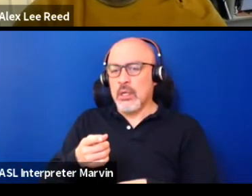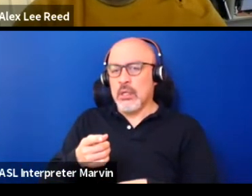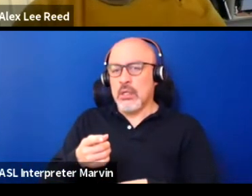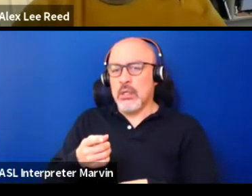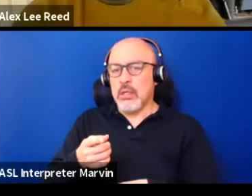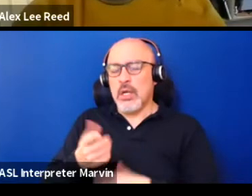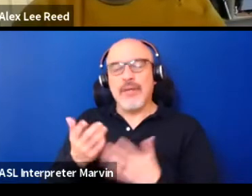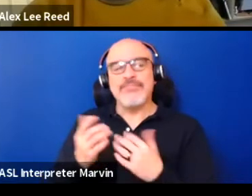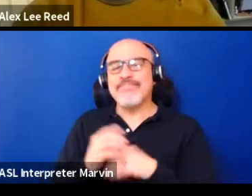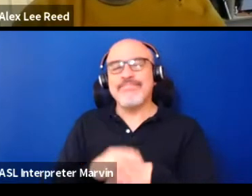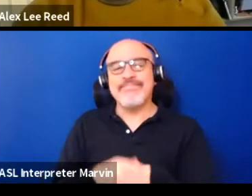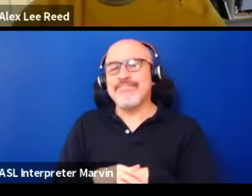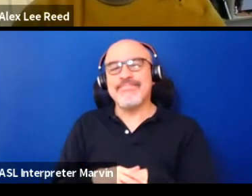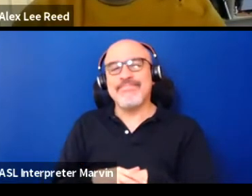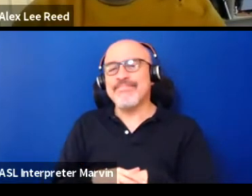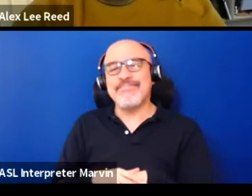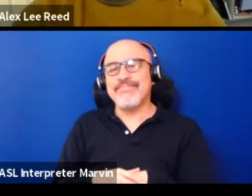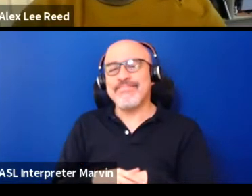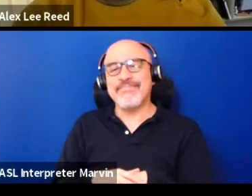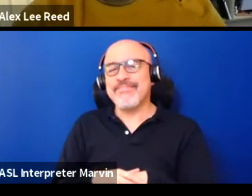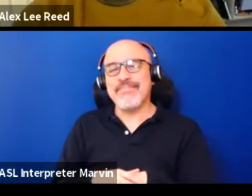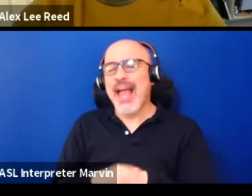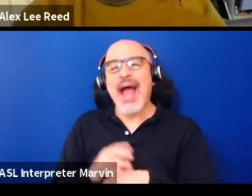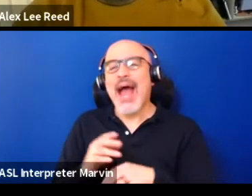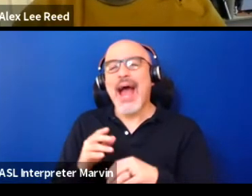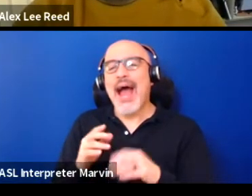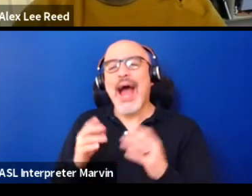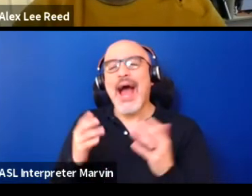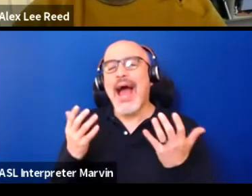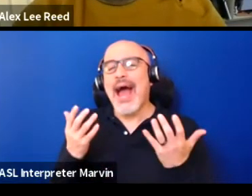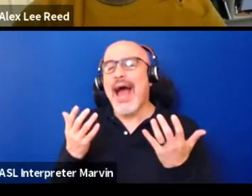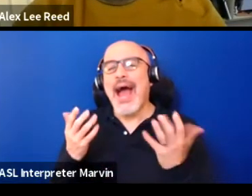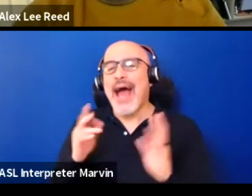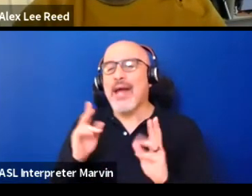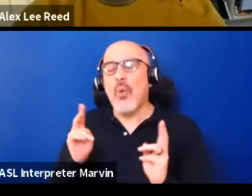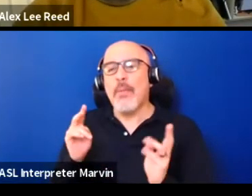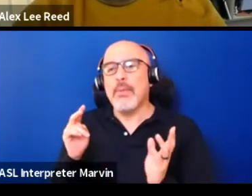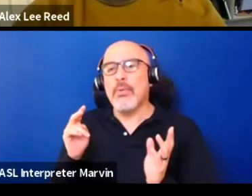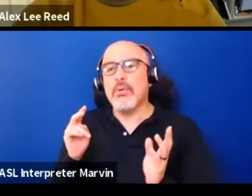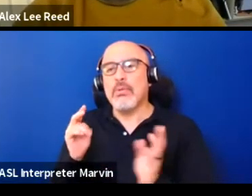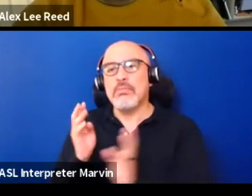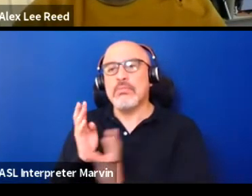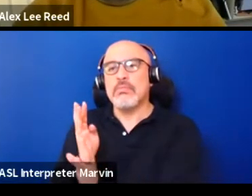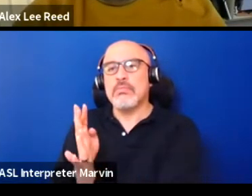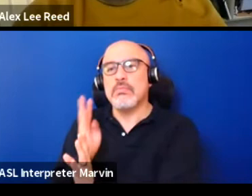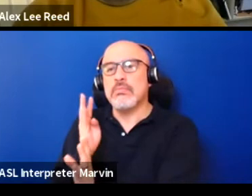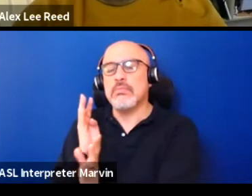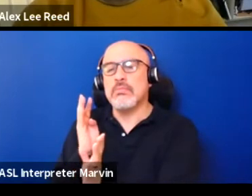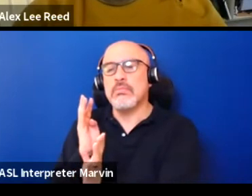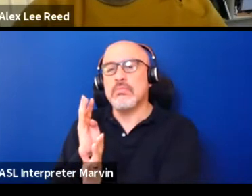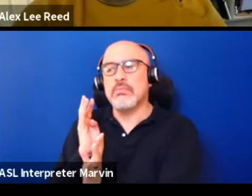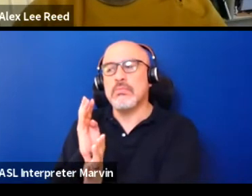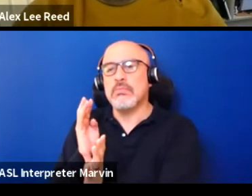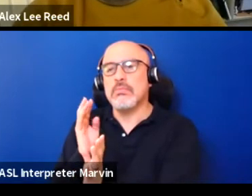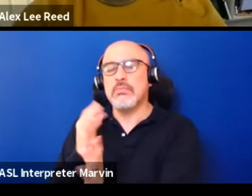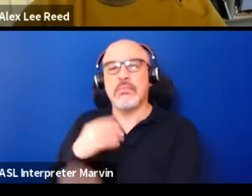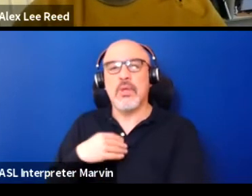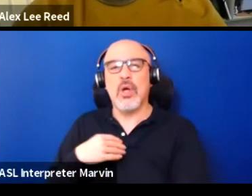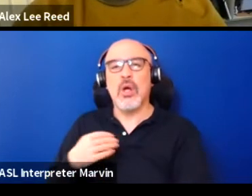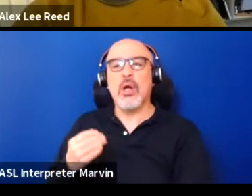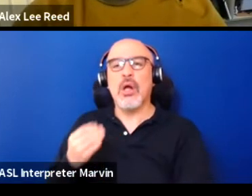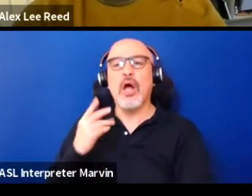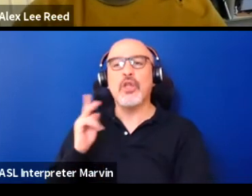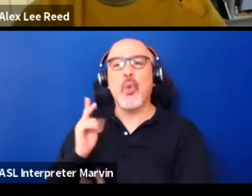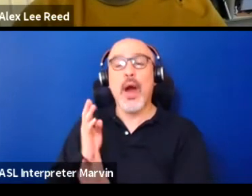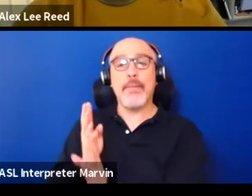I just don't want to have those people standing in front of white people, standing in front of the entrances to